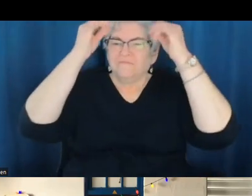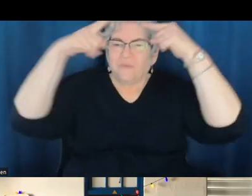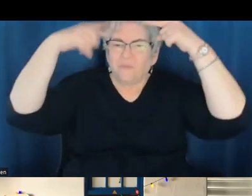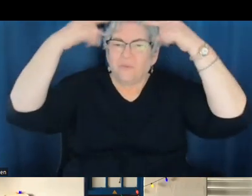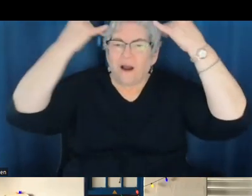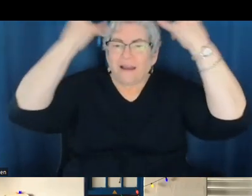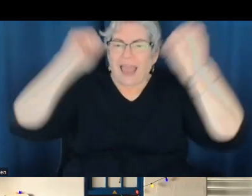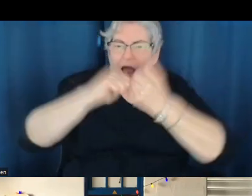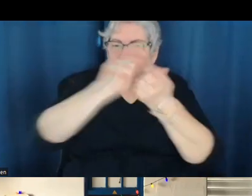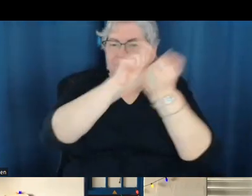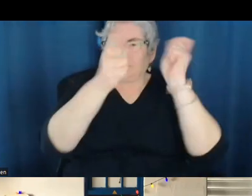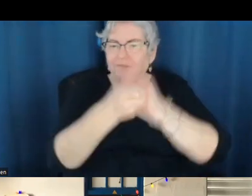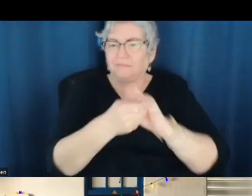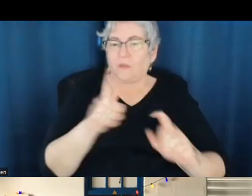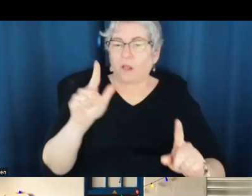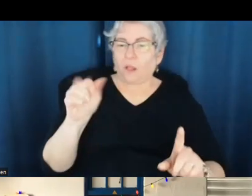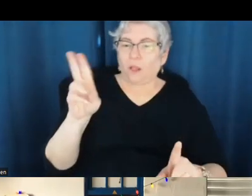of how to convert lawn to meadow.